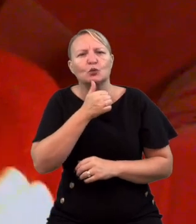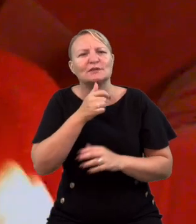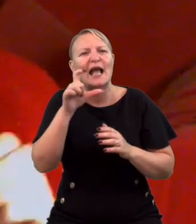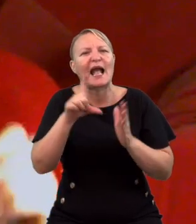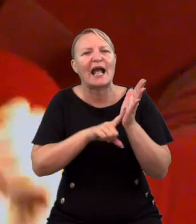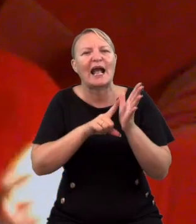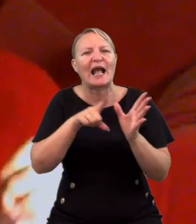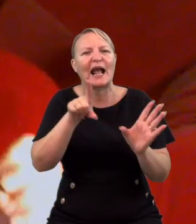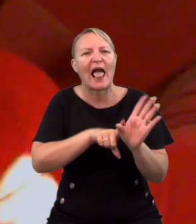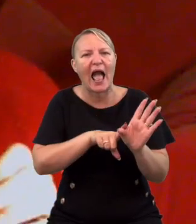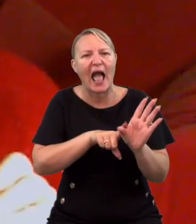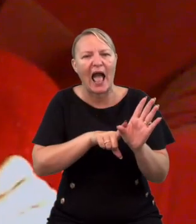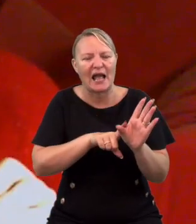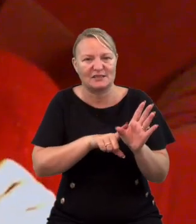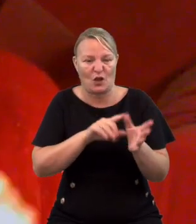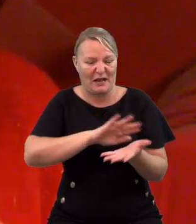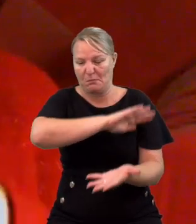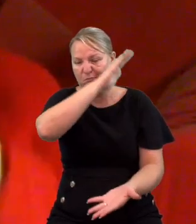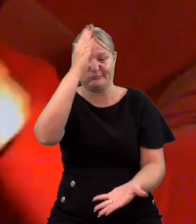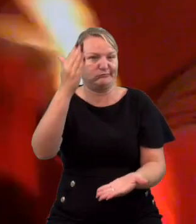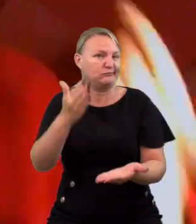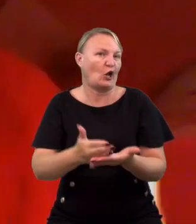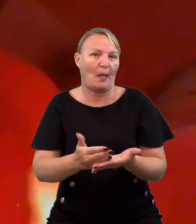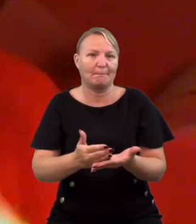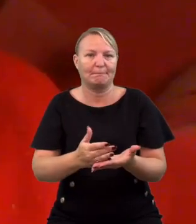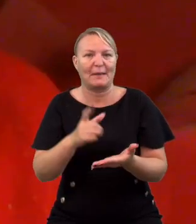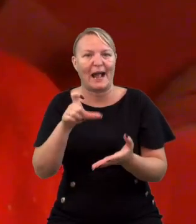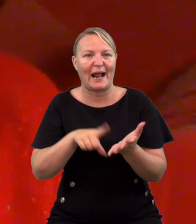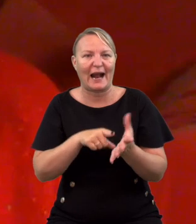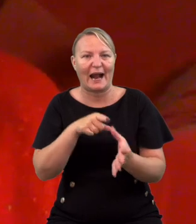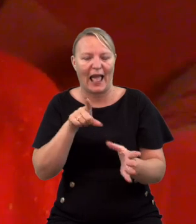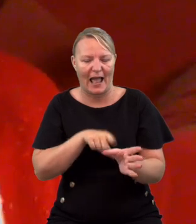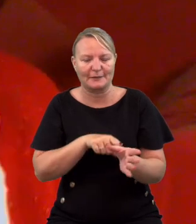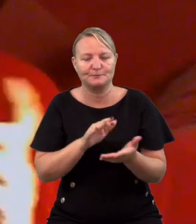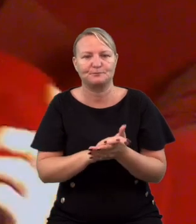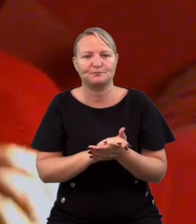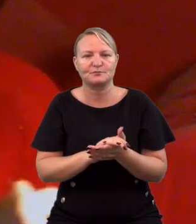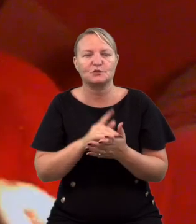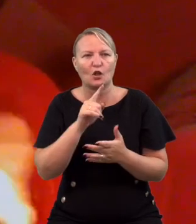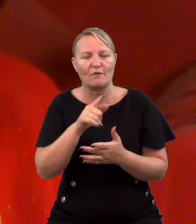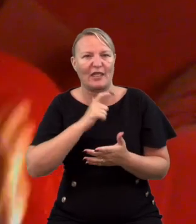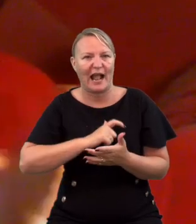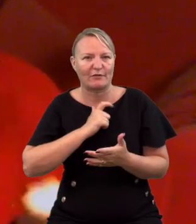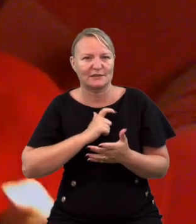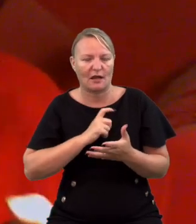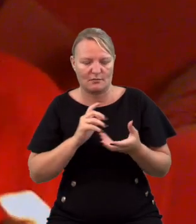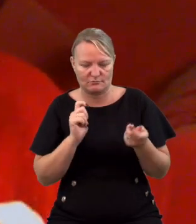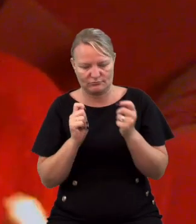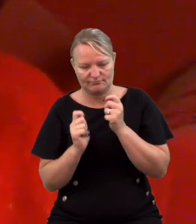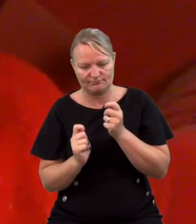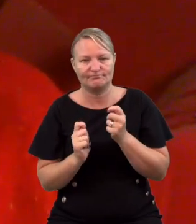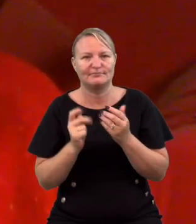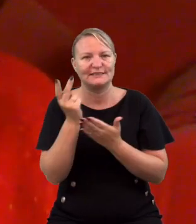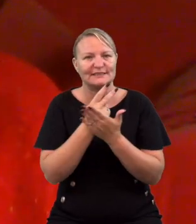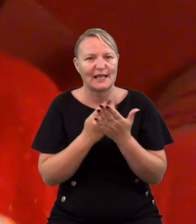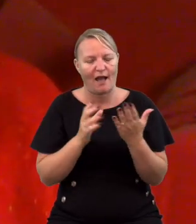I start with clay usually. So big chunk of clay. And I will do a lot of the design work for that